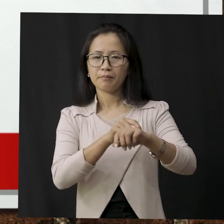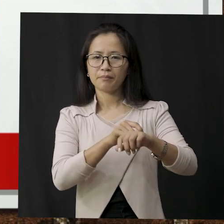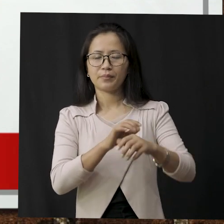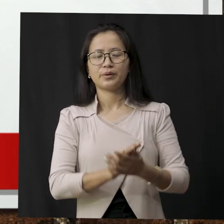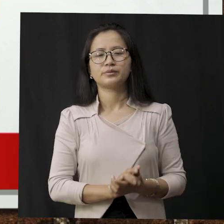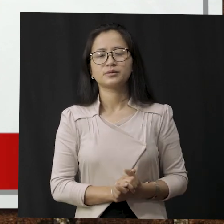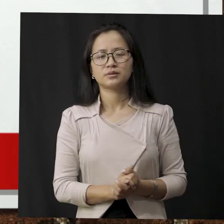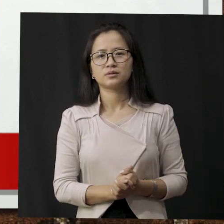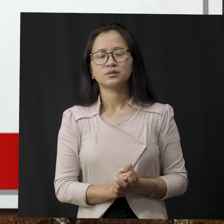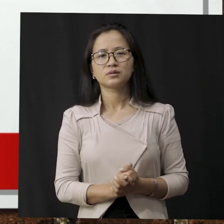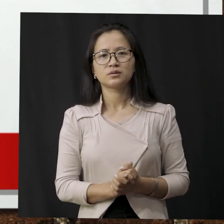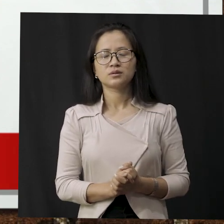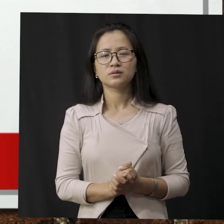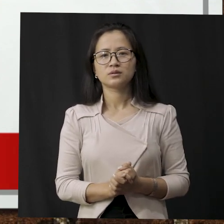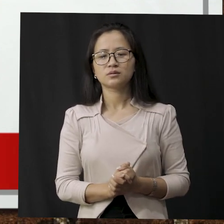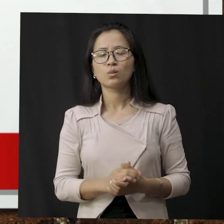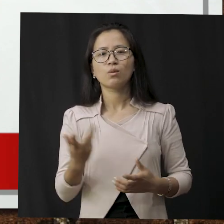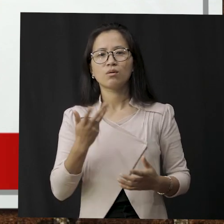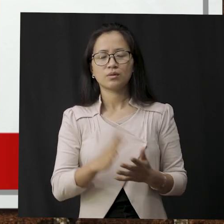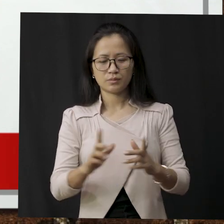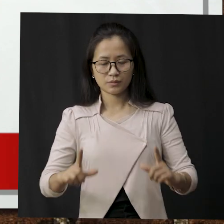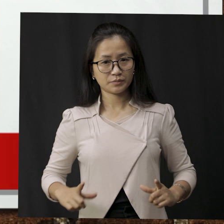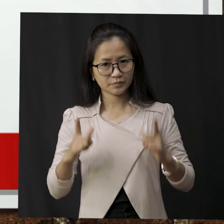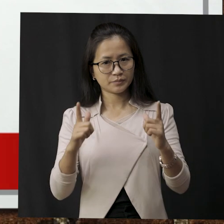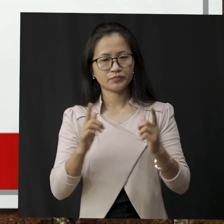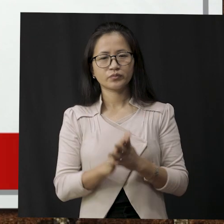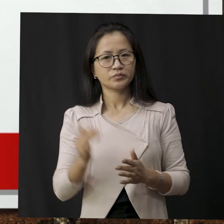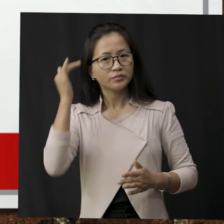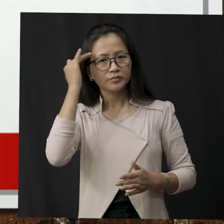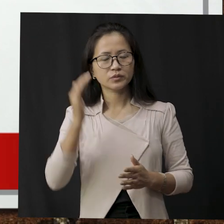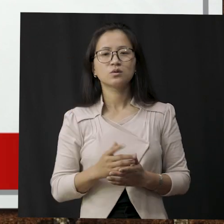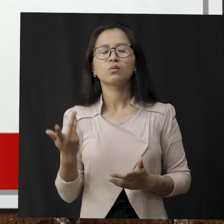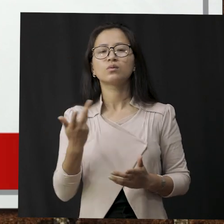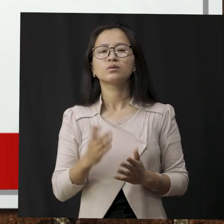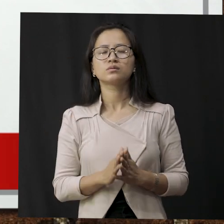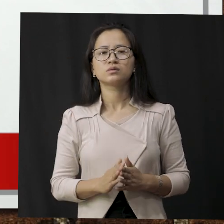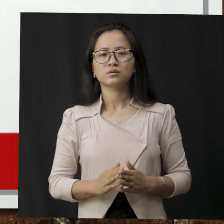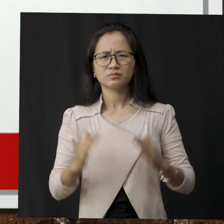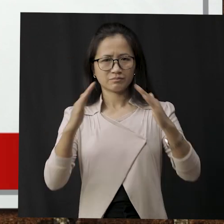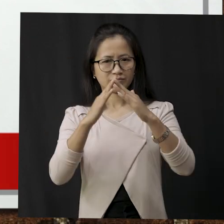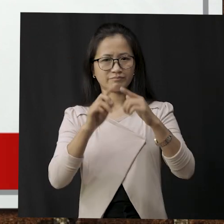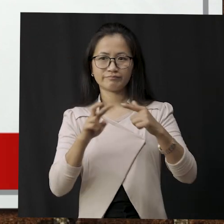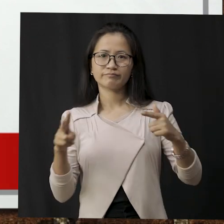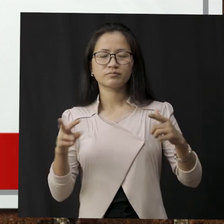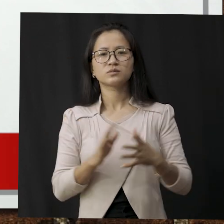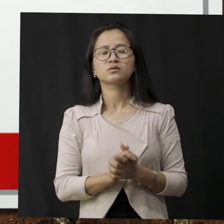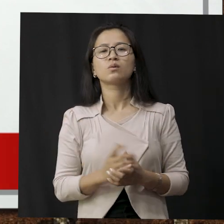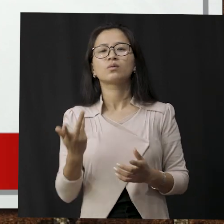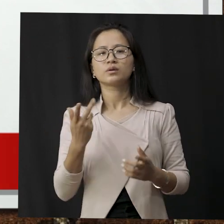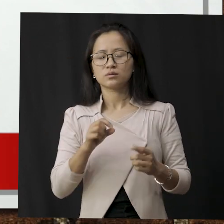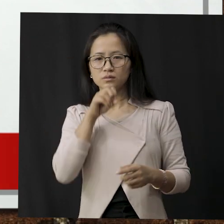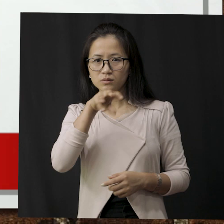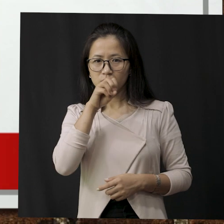see a house where Brownie live. So do you know what do we call this type of house where the